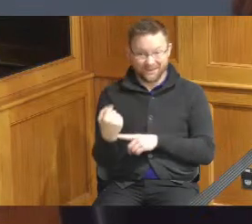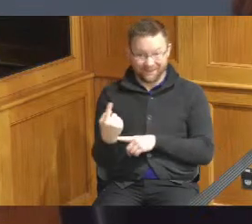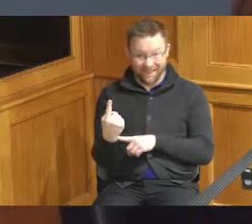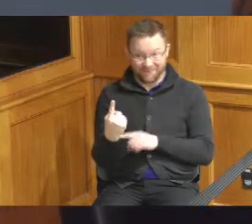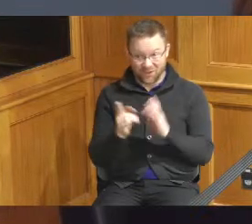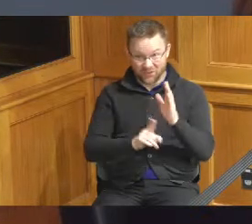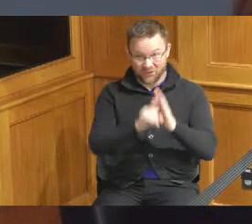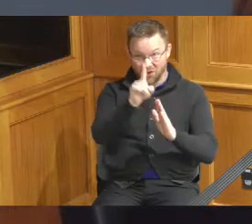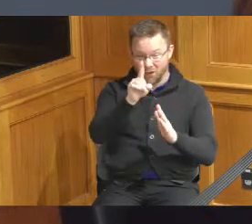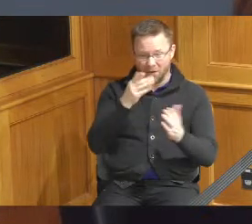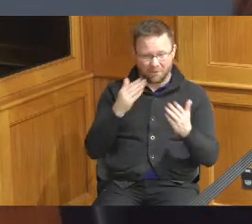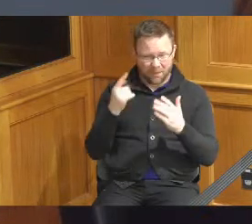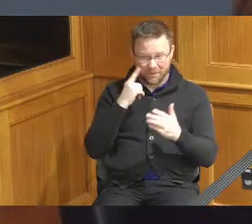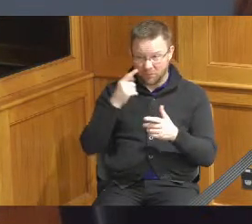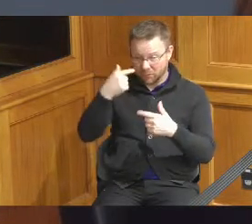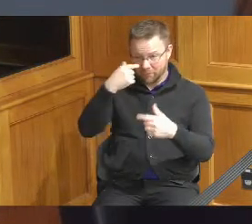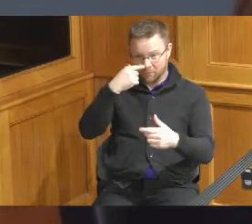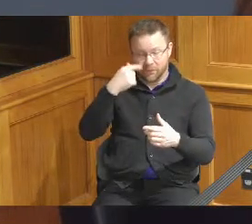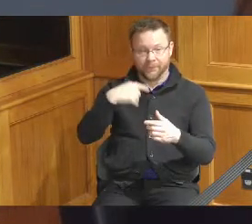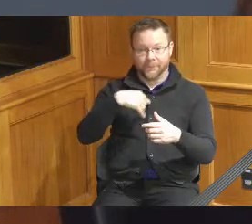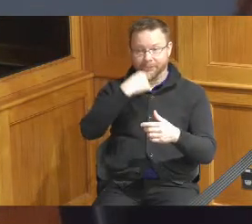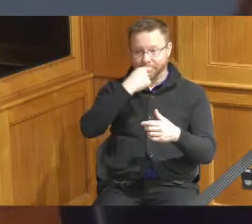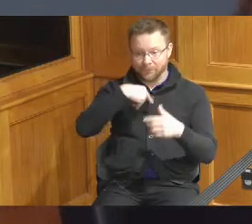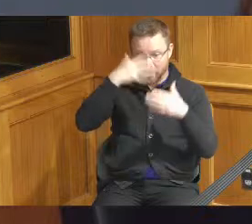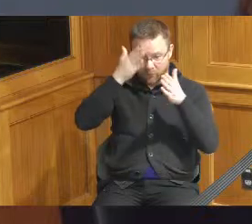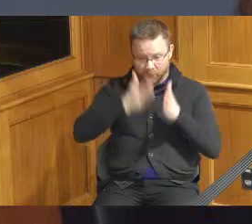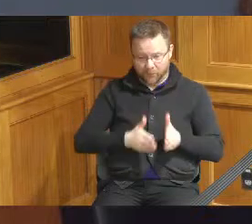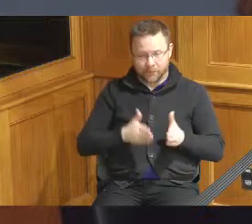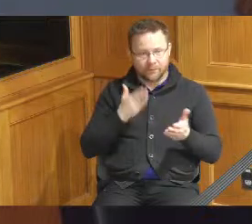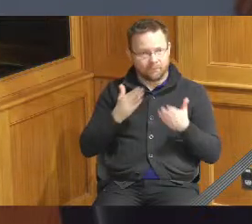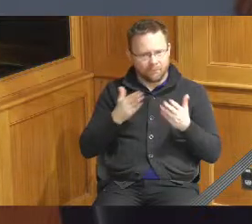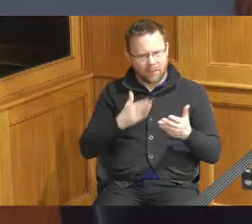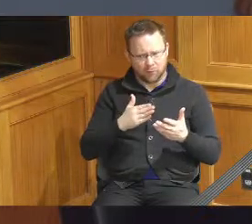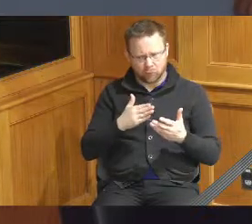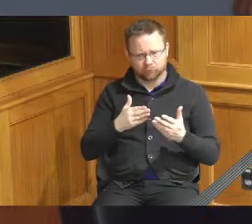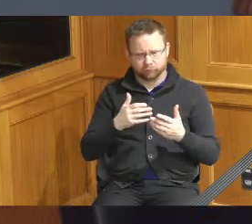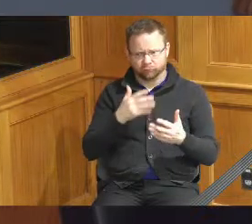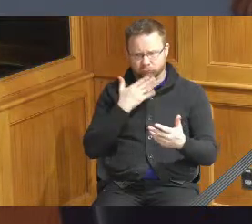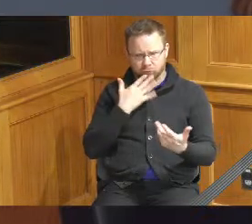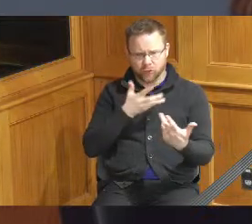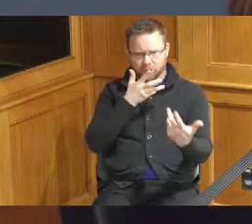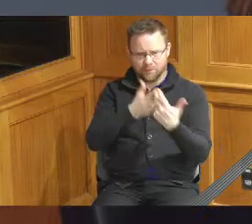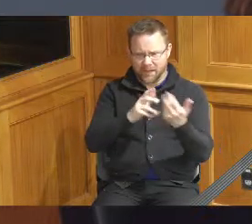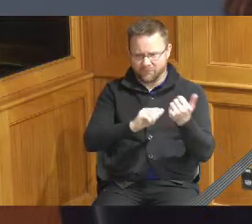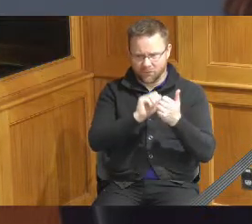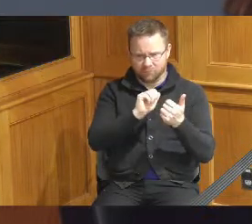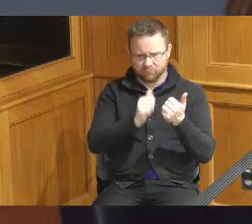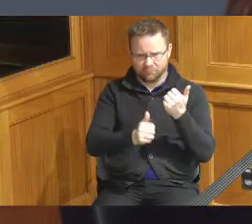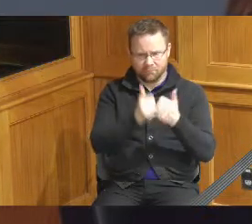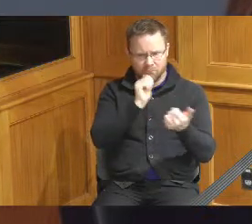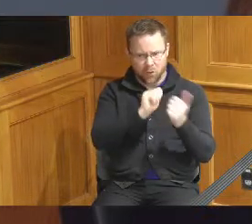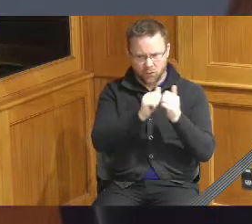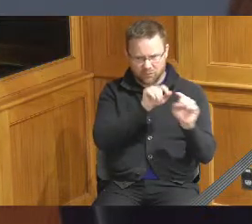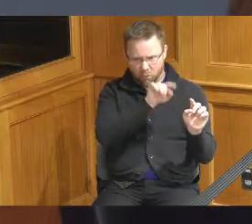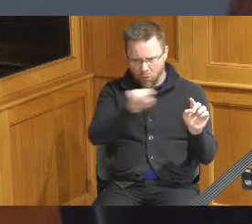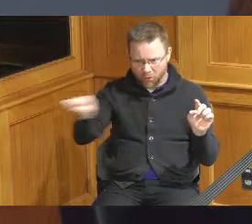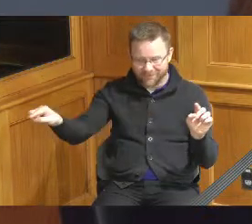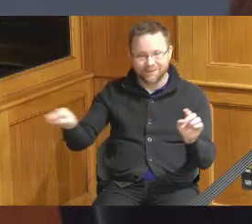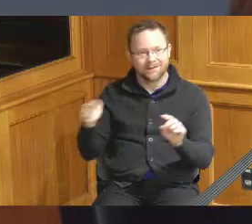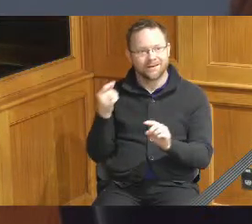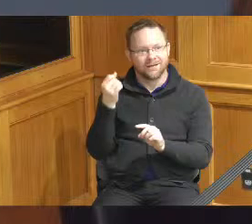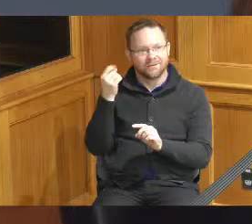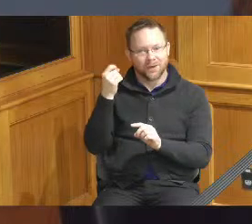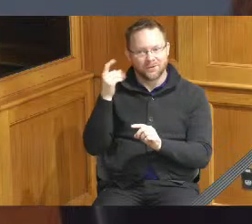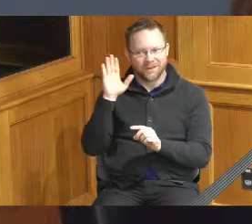might say that this slender stature may be fit for most athletic competition. However, in his sport